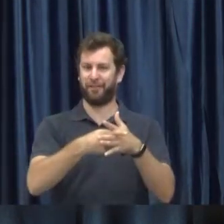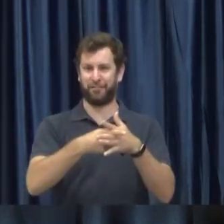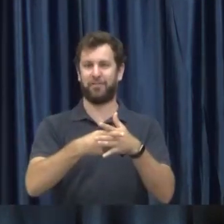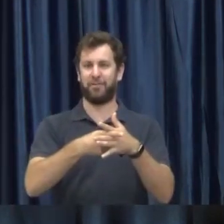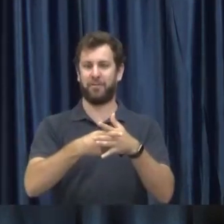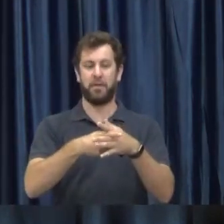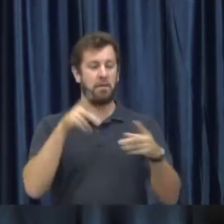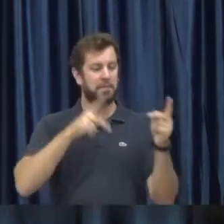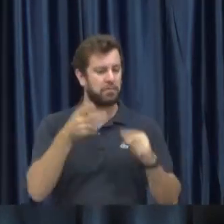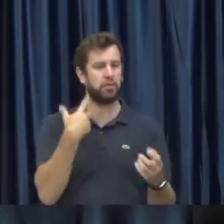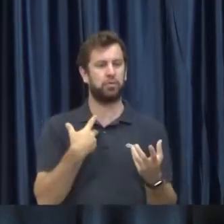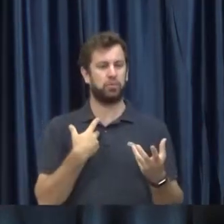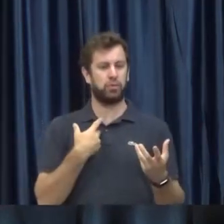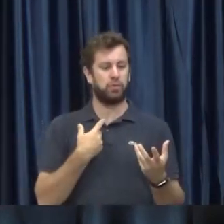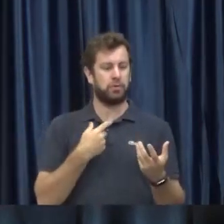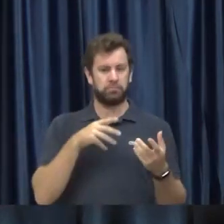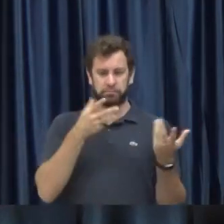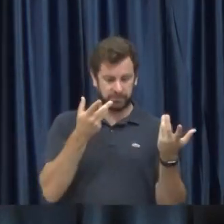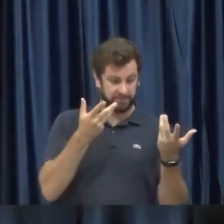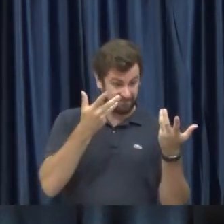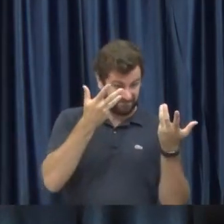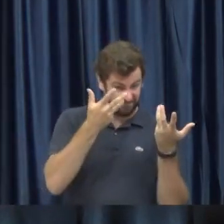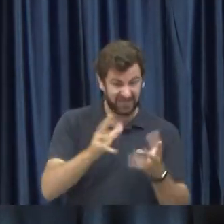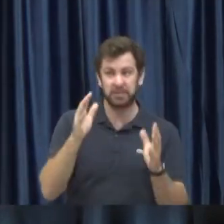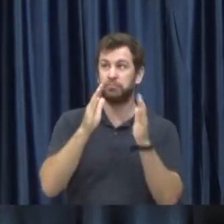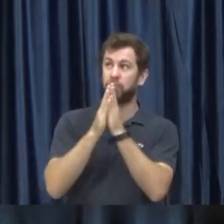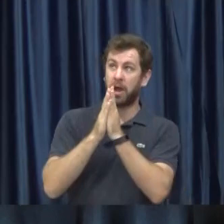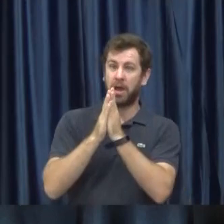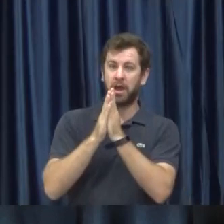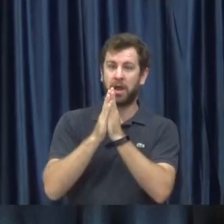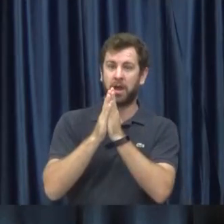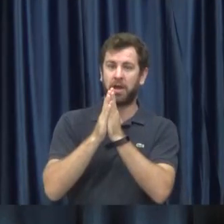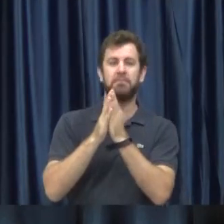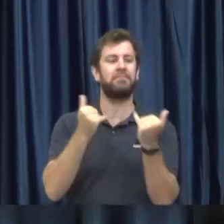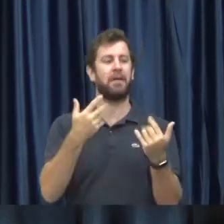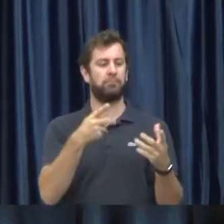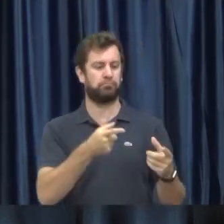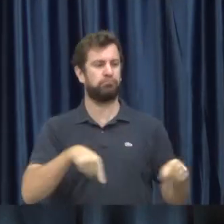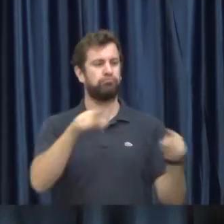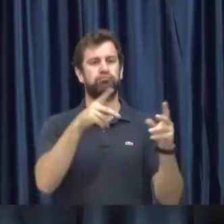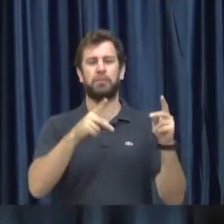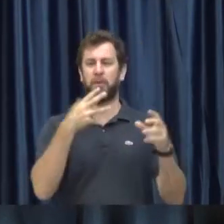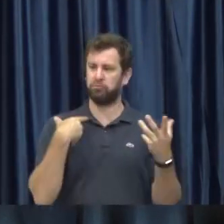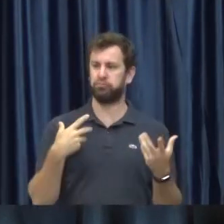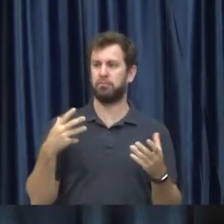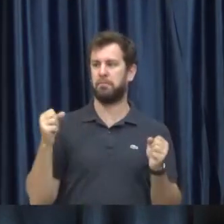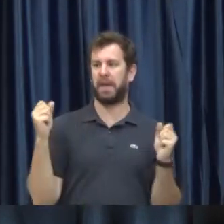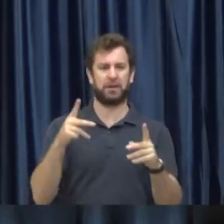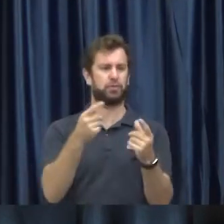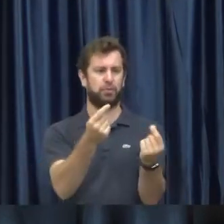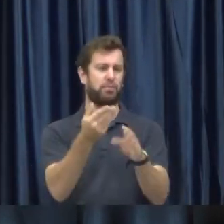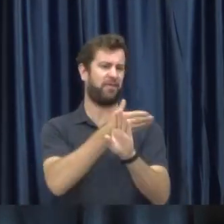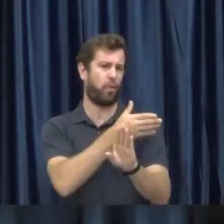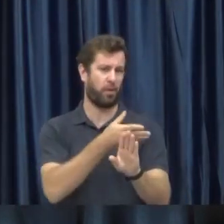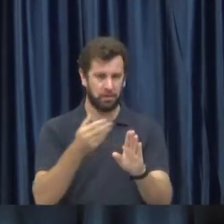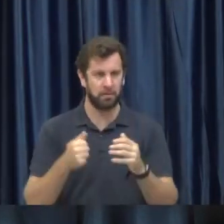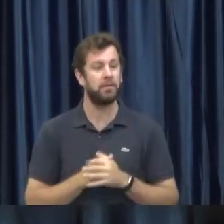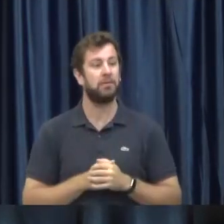And the people went back to what they were doing. So the test is on. Inside of us is unity.